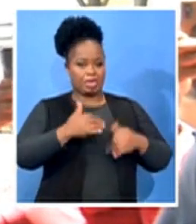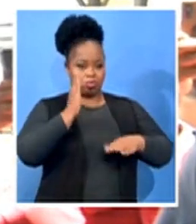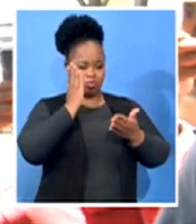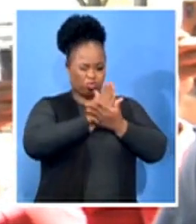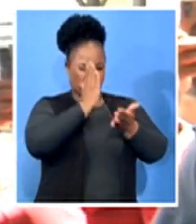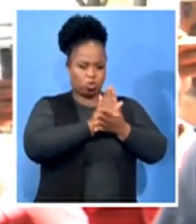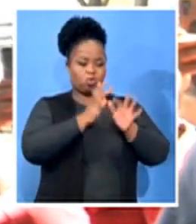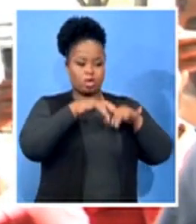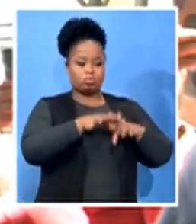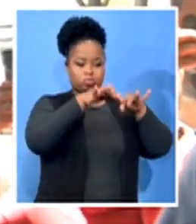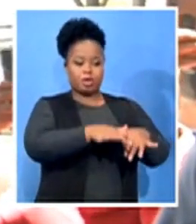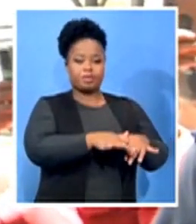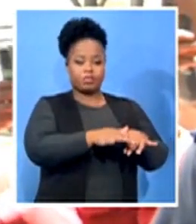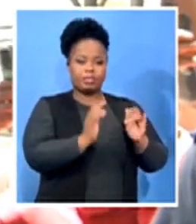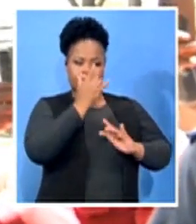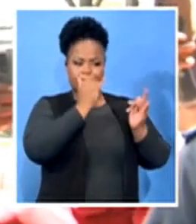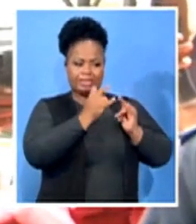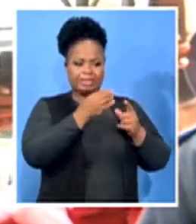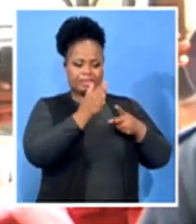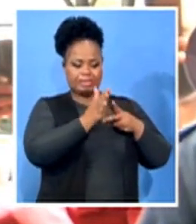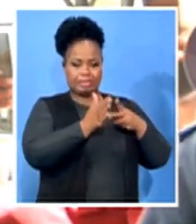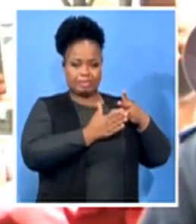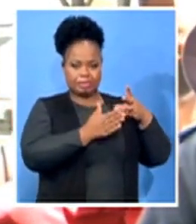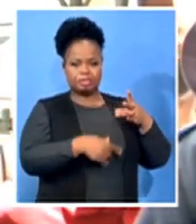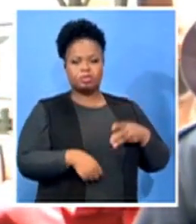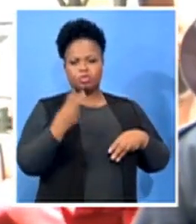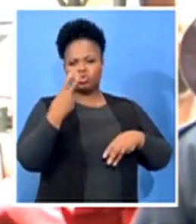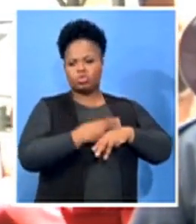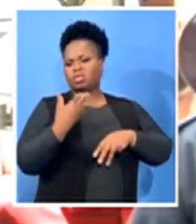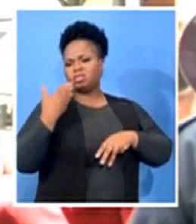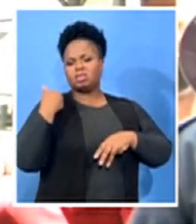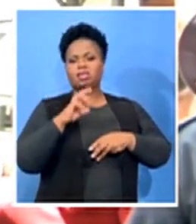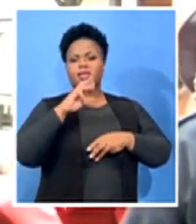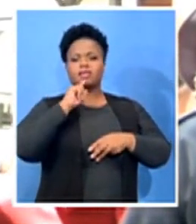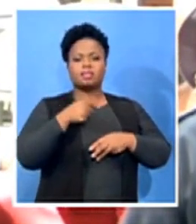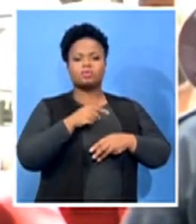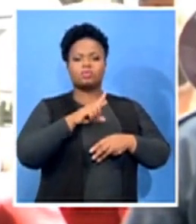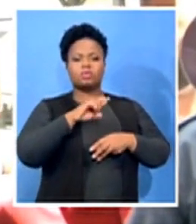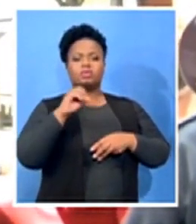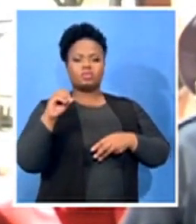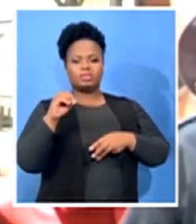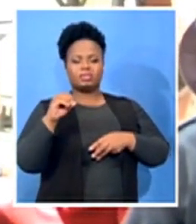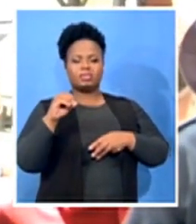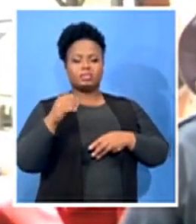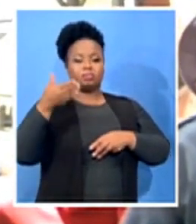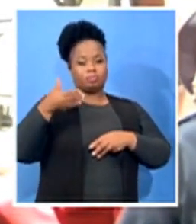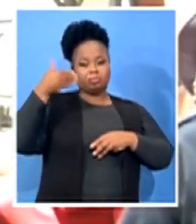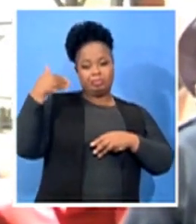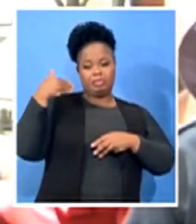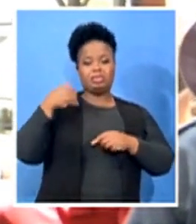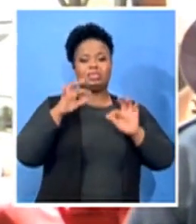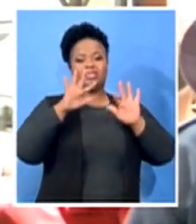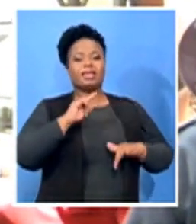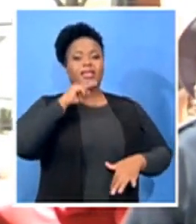The day before yesterday, we had 9,100. The day before yesterday, of that, we had 10,000. Western Cape